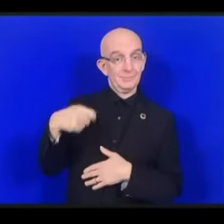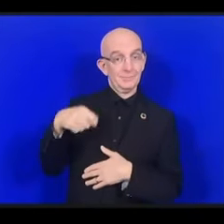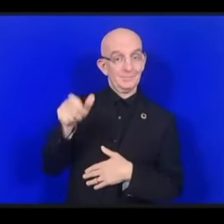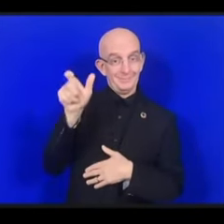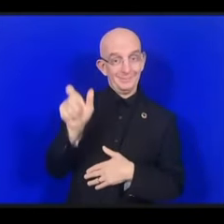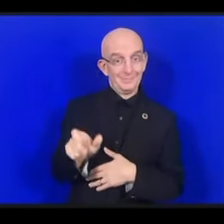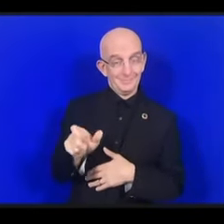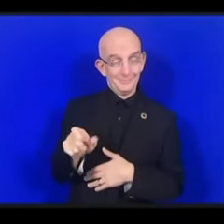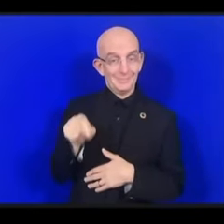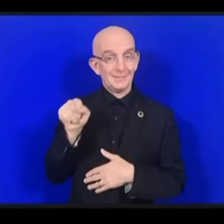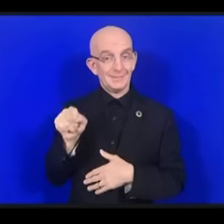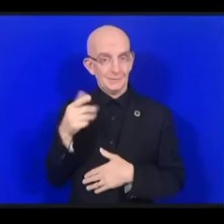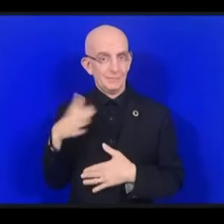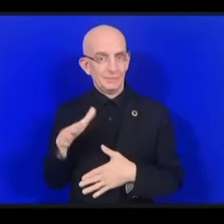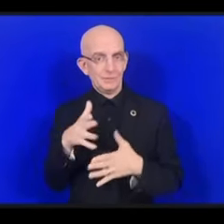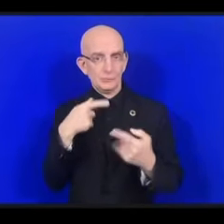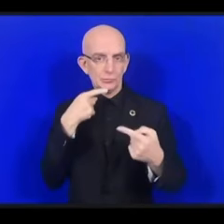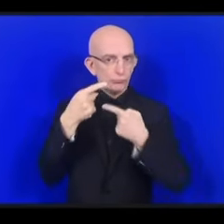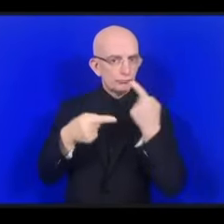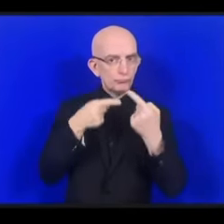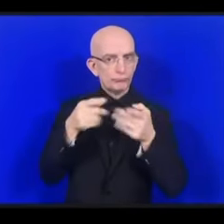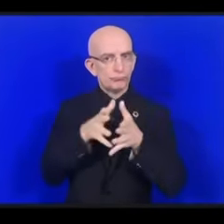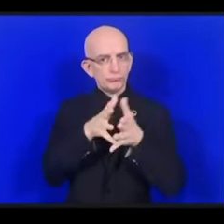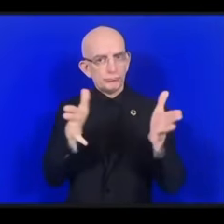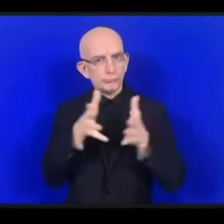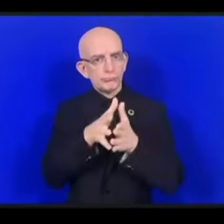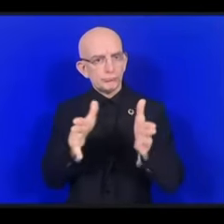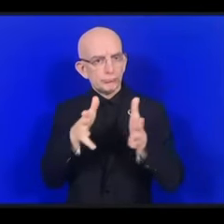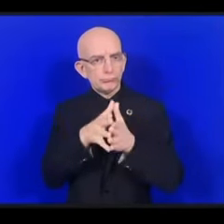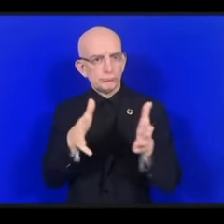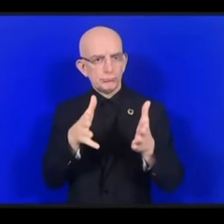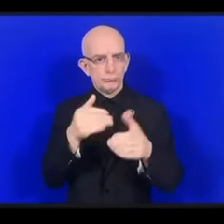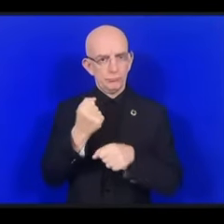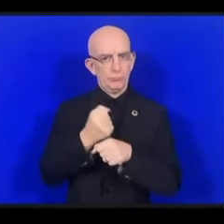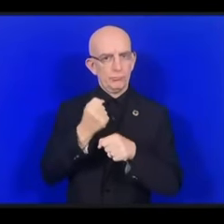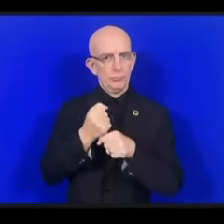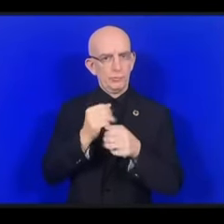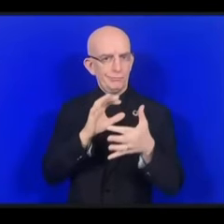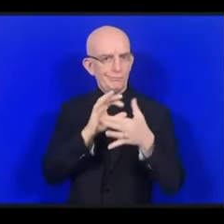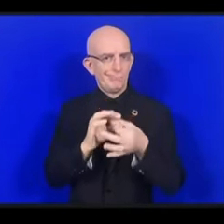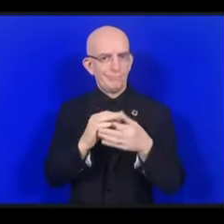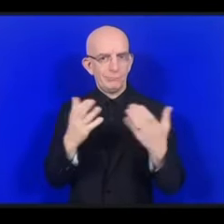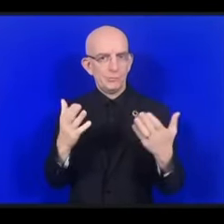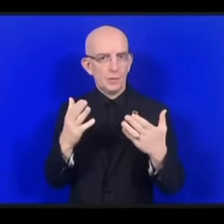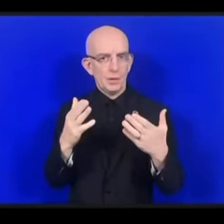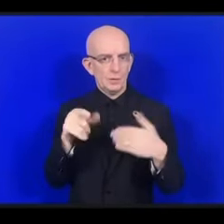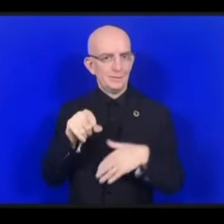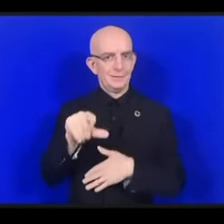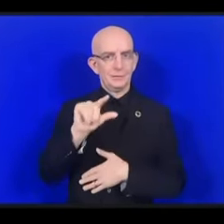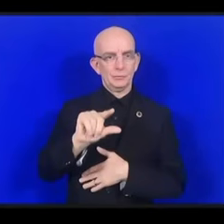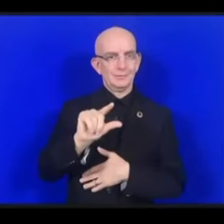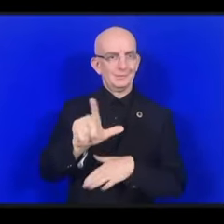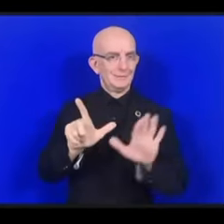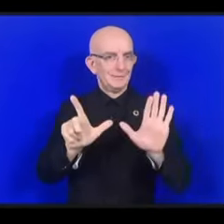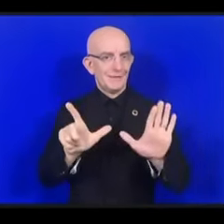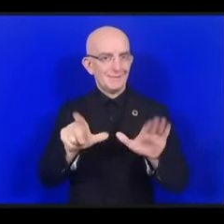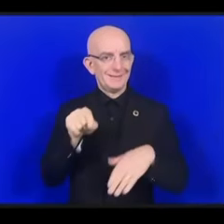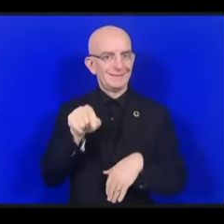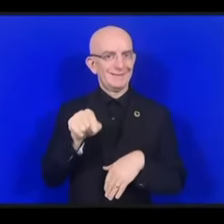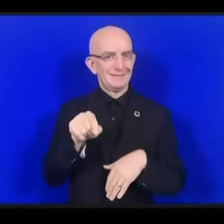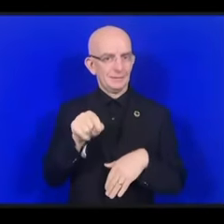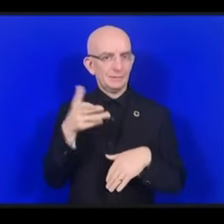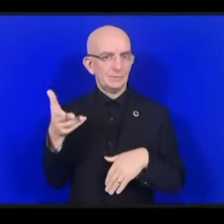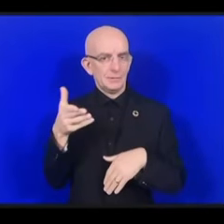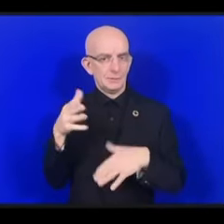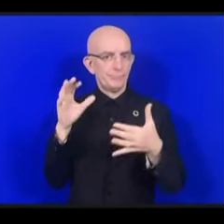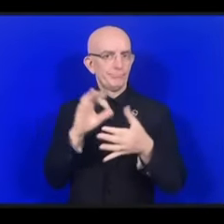artificial intelligence process. And as legislators in particular, we must follow and